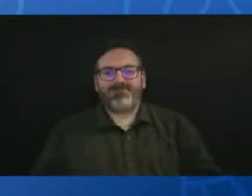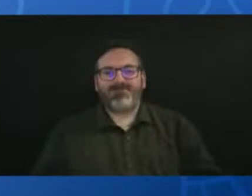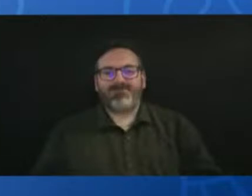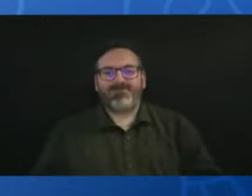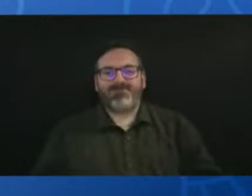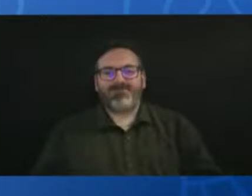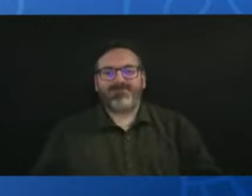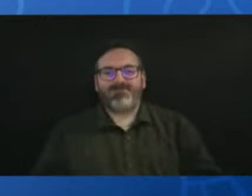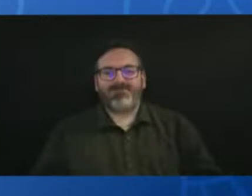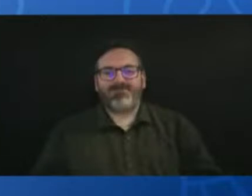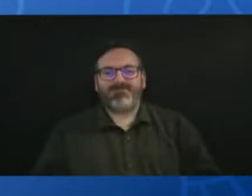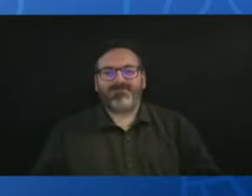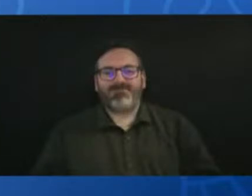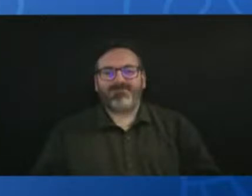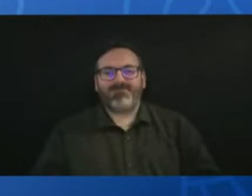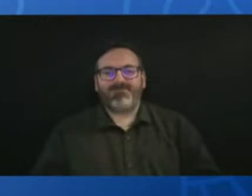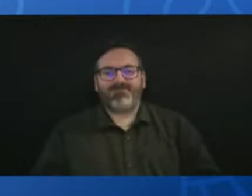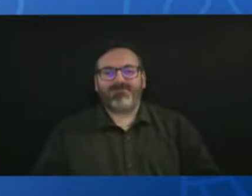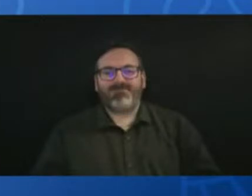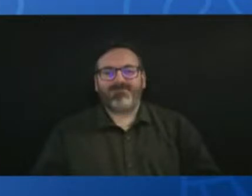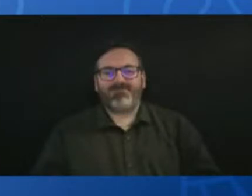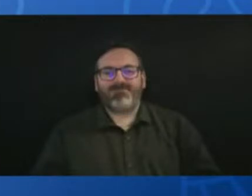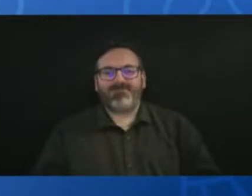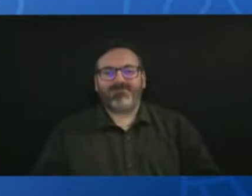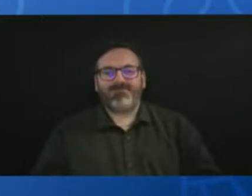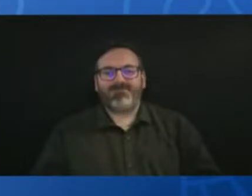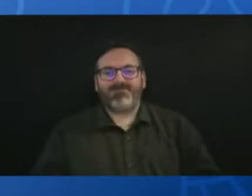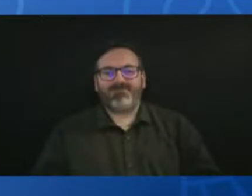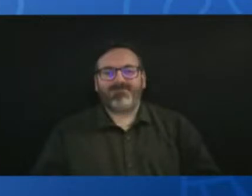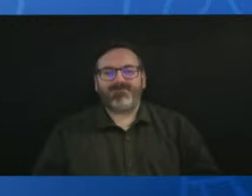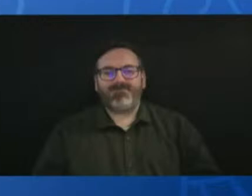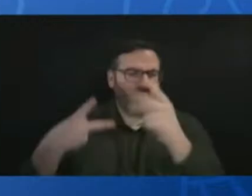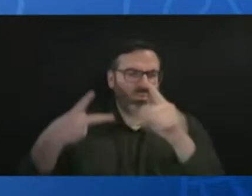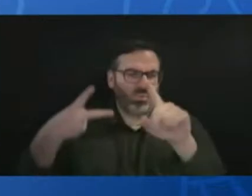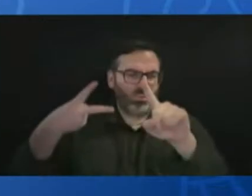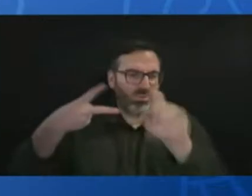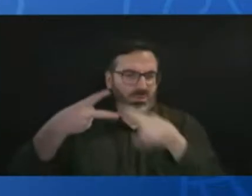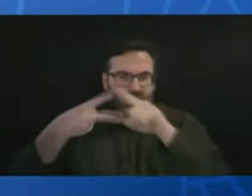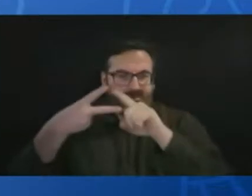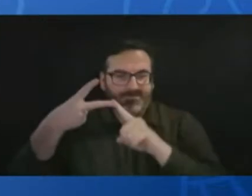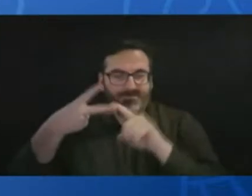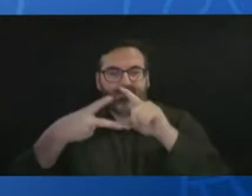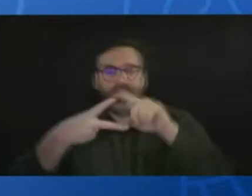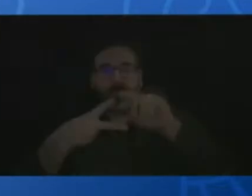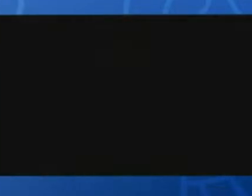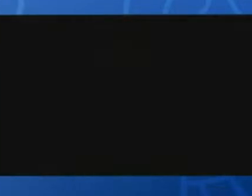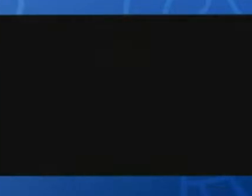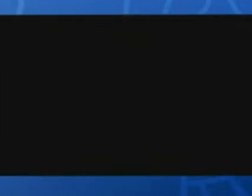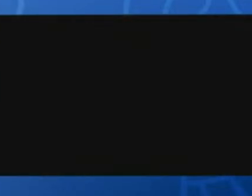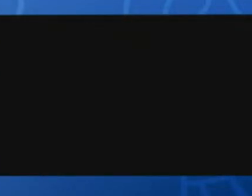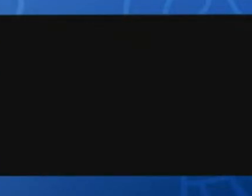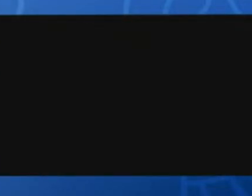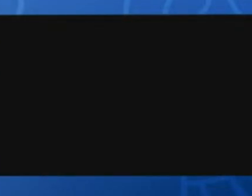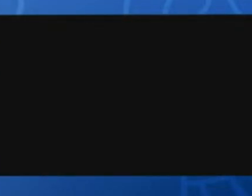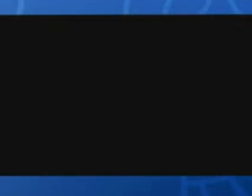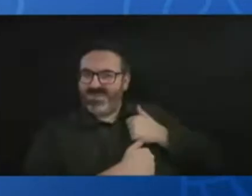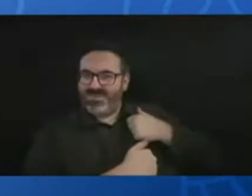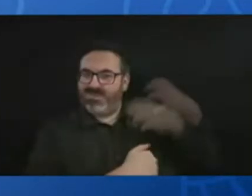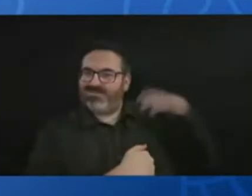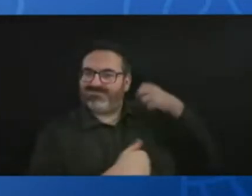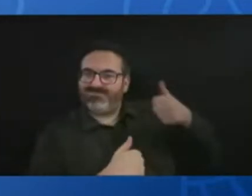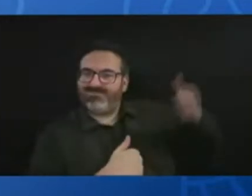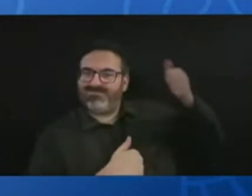you, Tammy. On Bangladesh, I have two questions. Bangladesh Army Chief warns of imminent Islamist extremist attacks